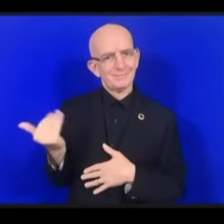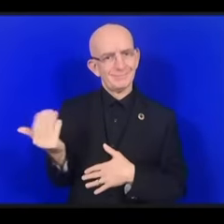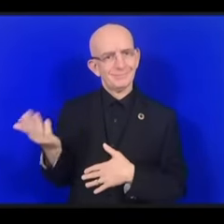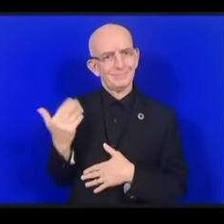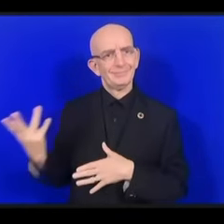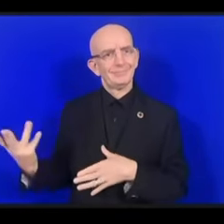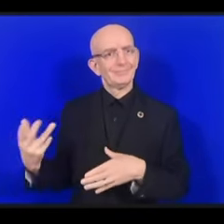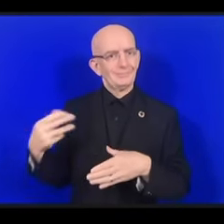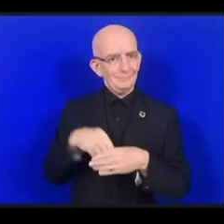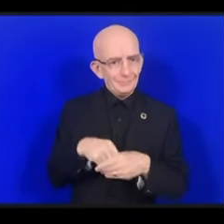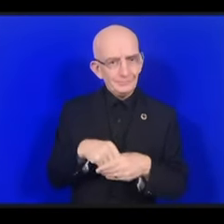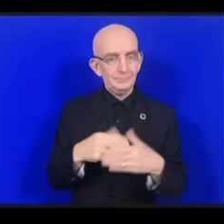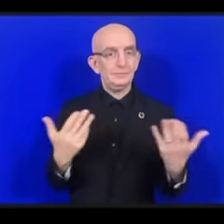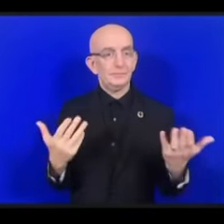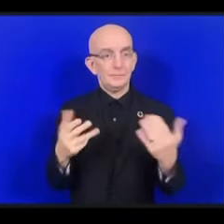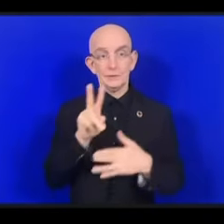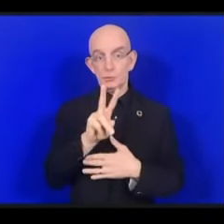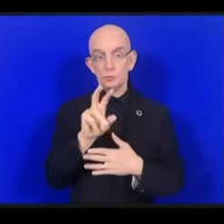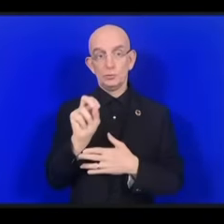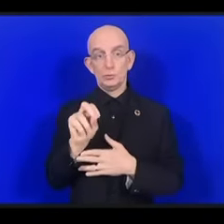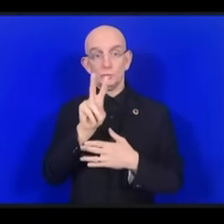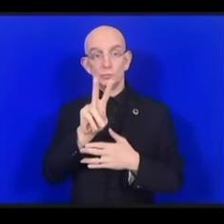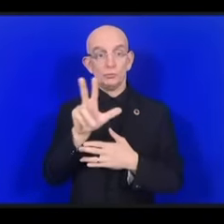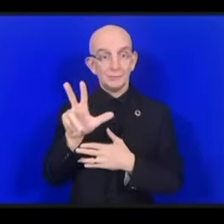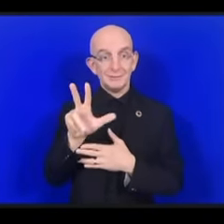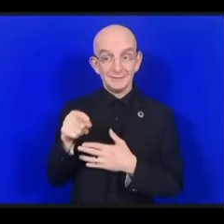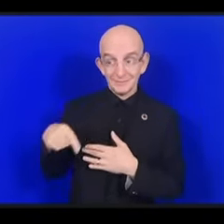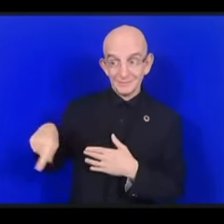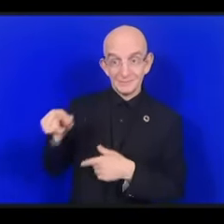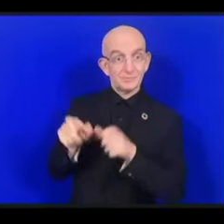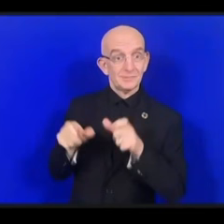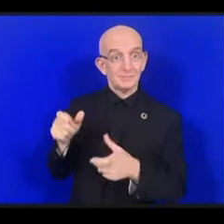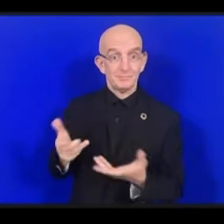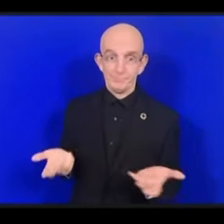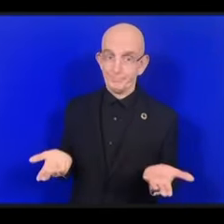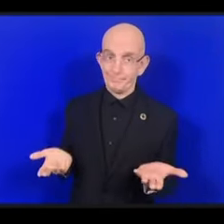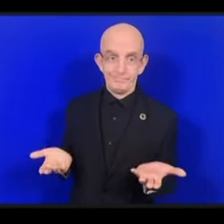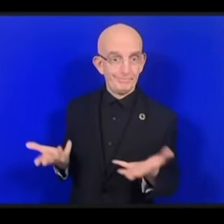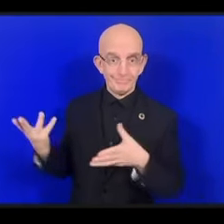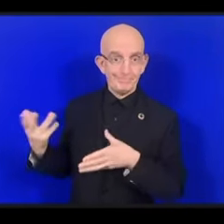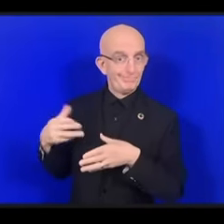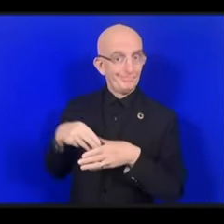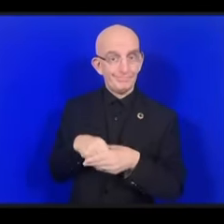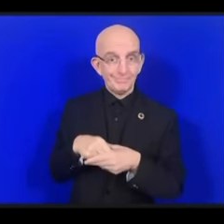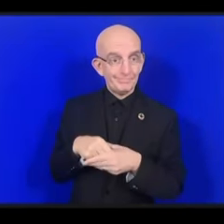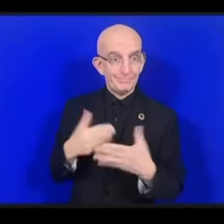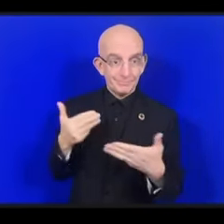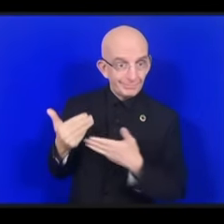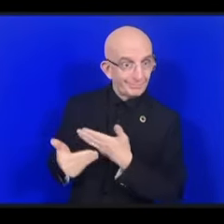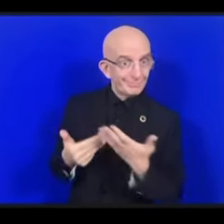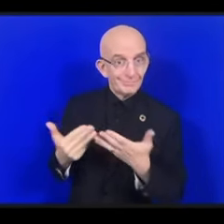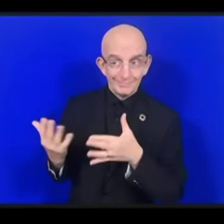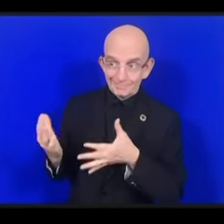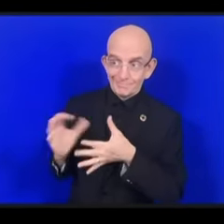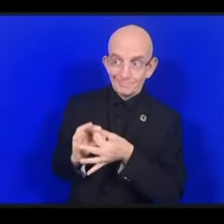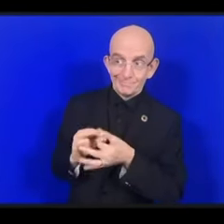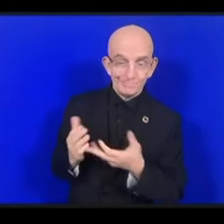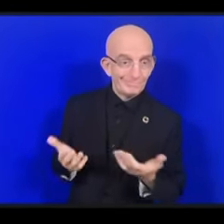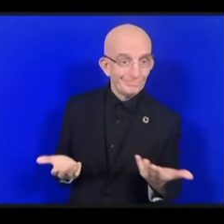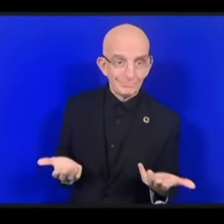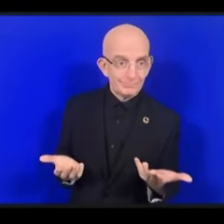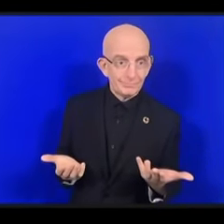or lack of meaningful connectivity, mostly in the global south. It is the